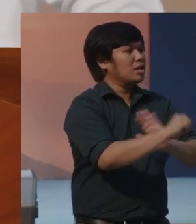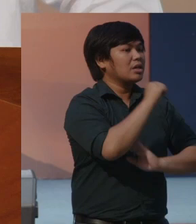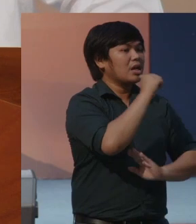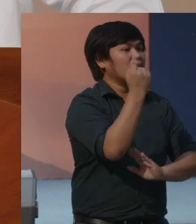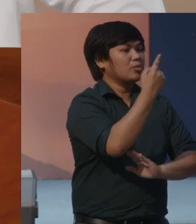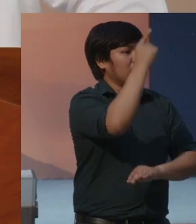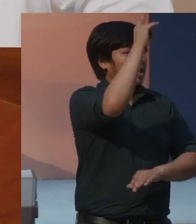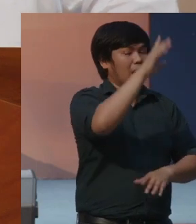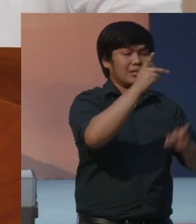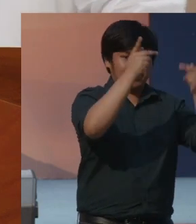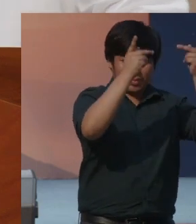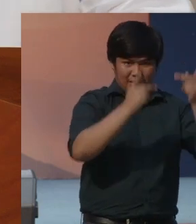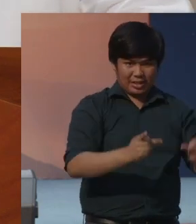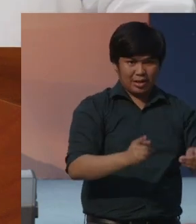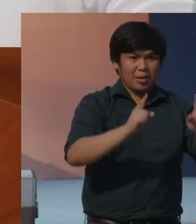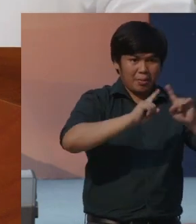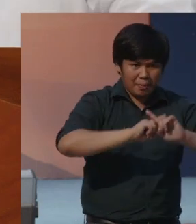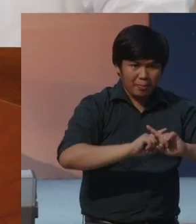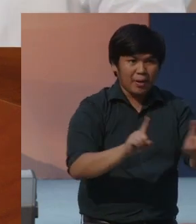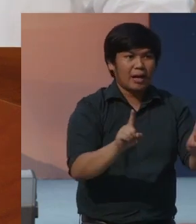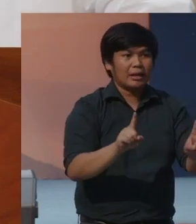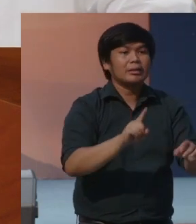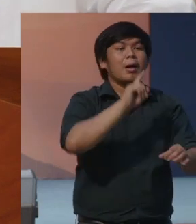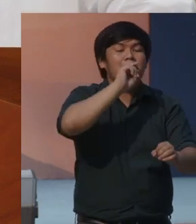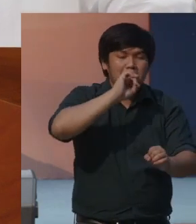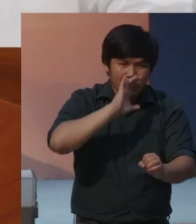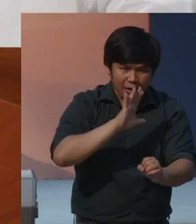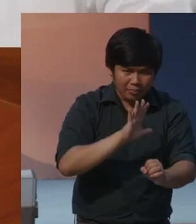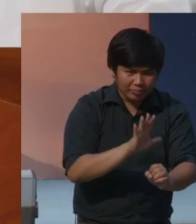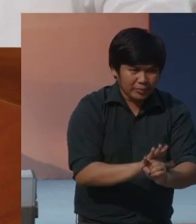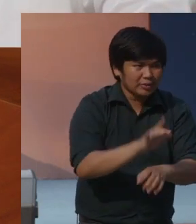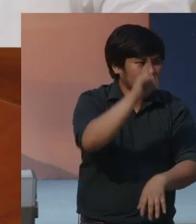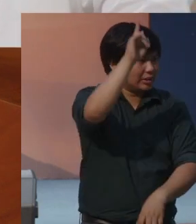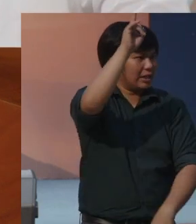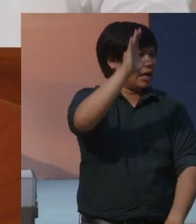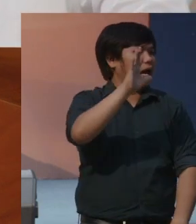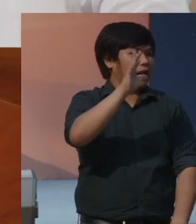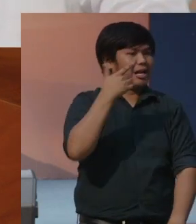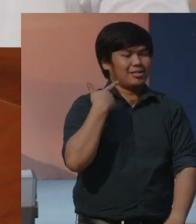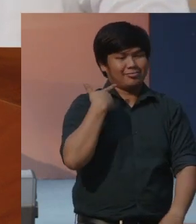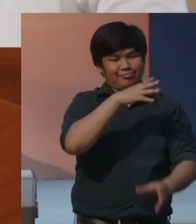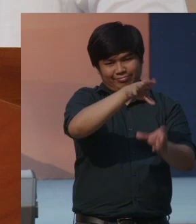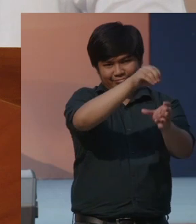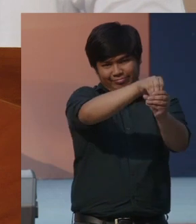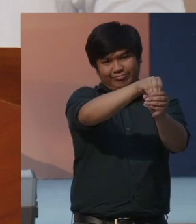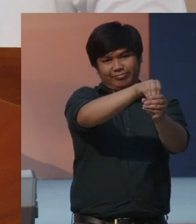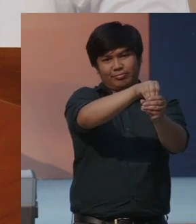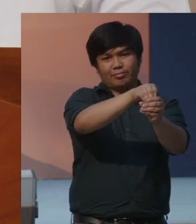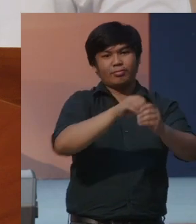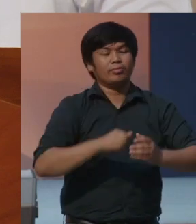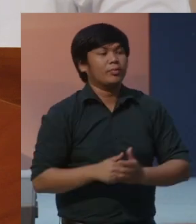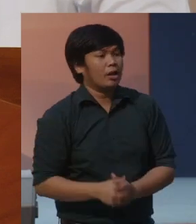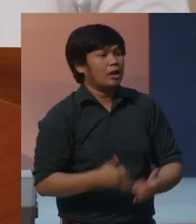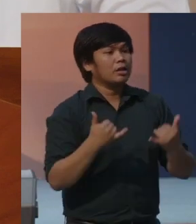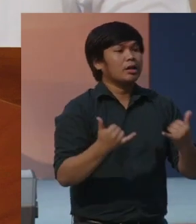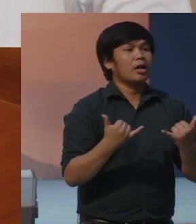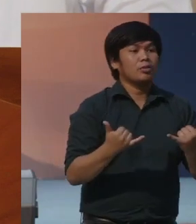presensya ng Panginoon, kundi ng pangako ng Panginoon. Kaya ang sabi niya,